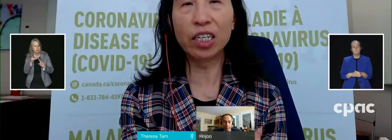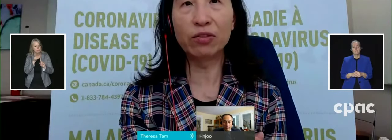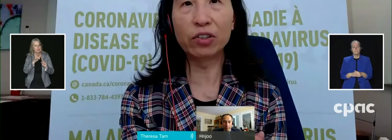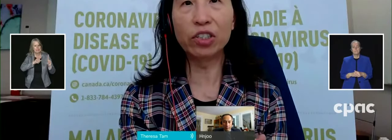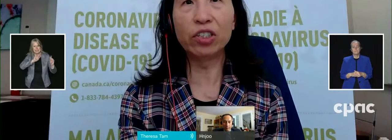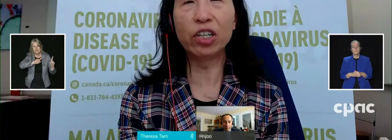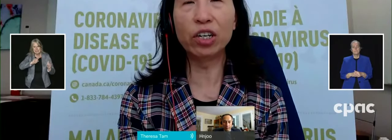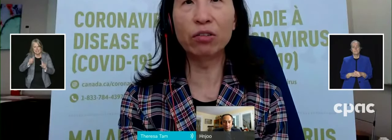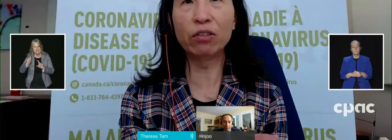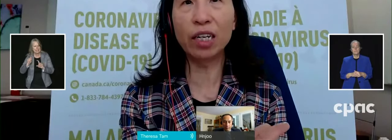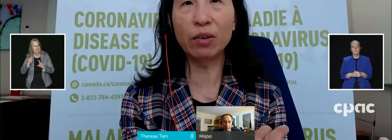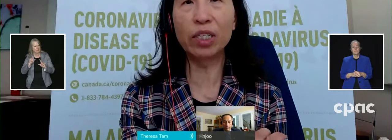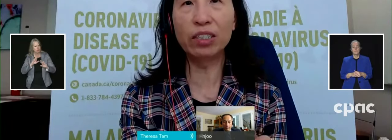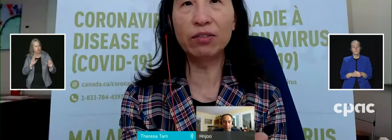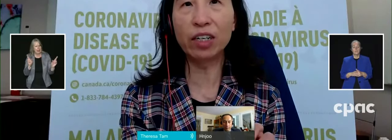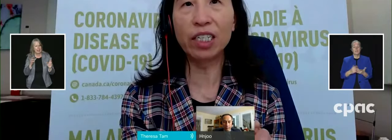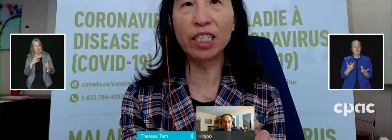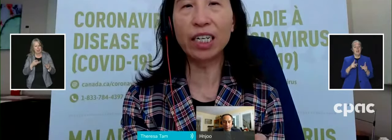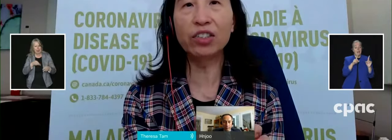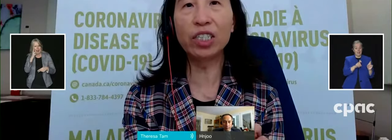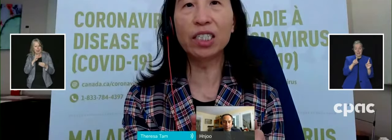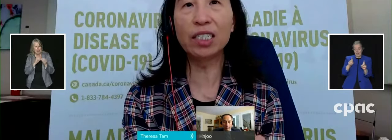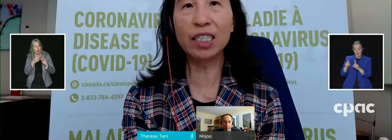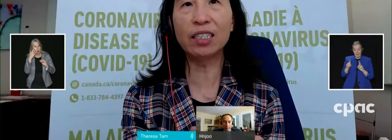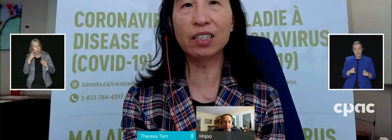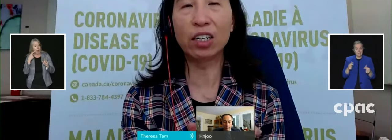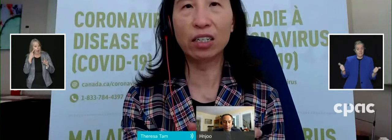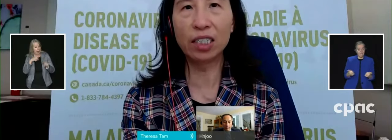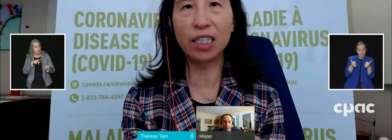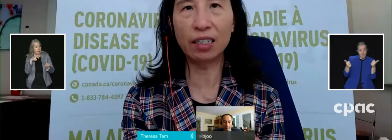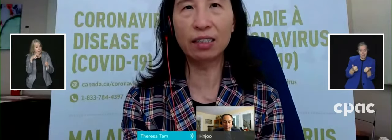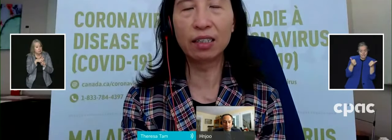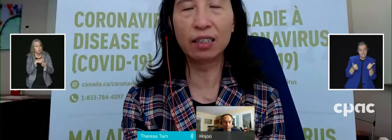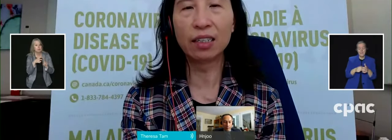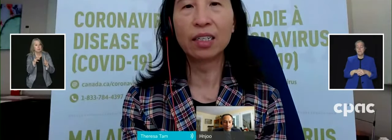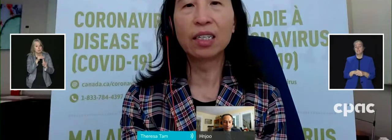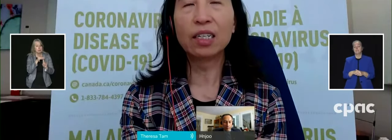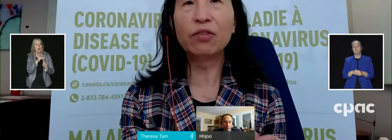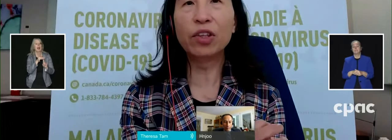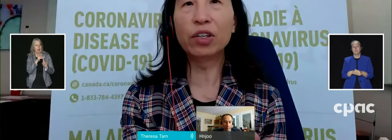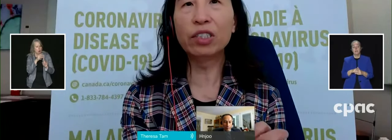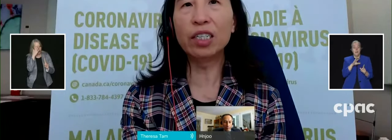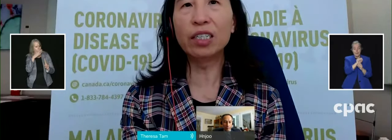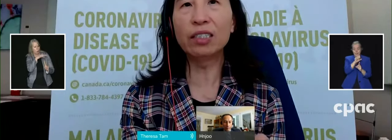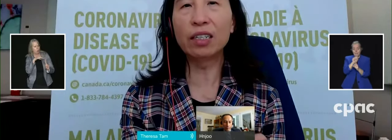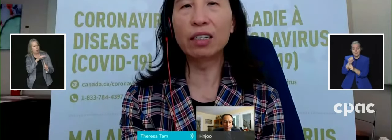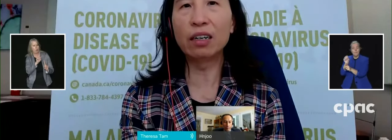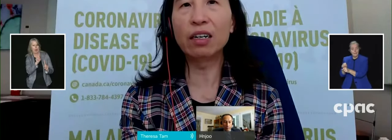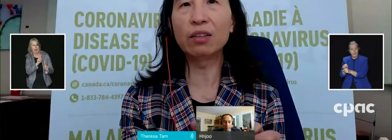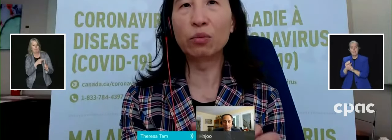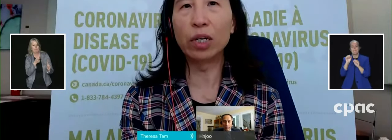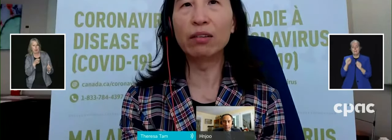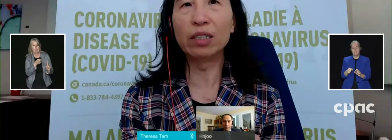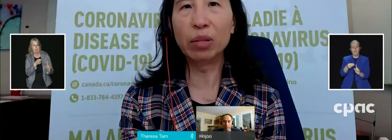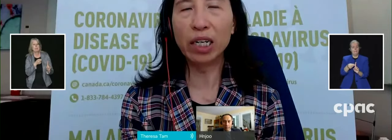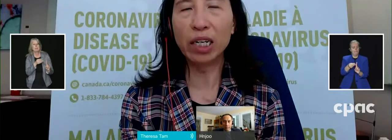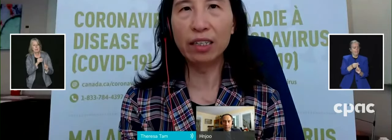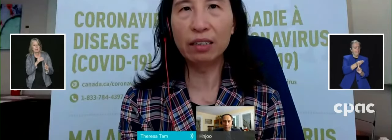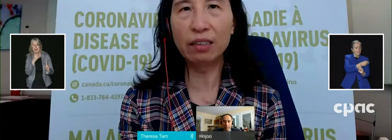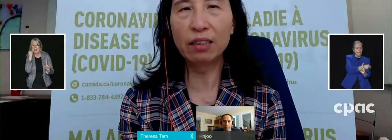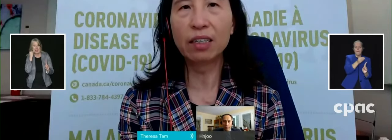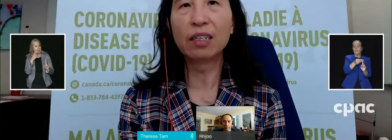a good level. You know that when you find a case, you can detect the contacts. If those things are not well